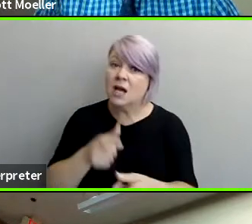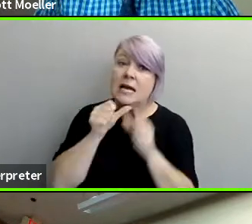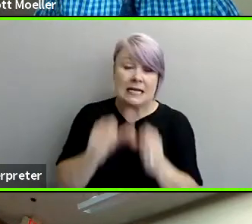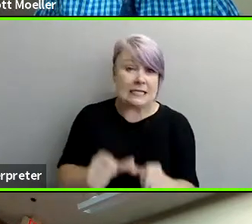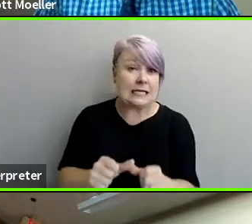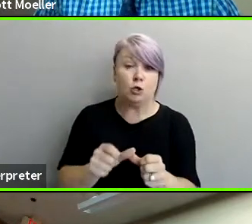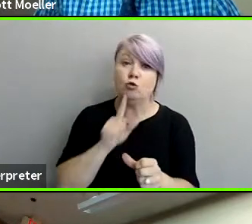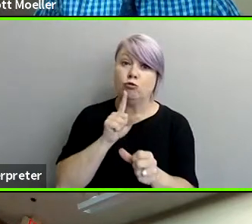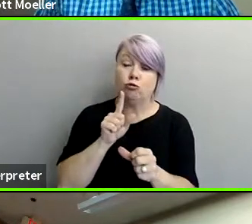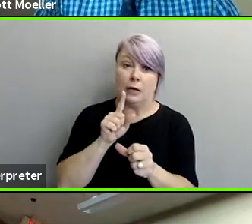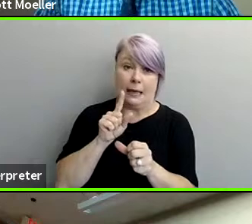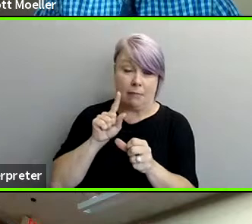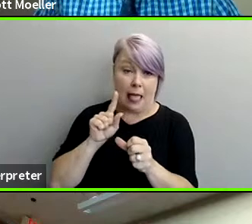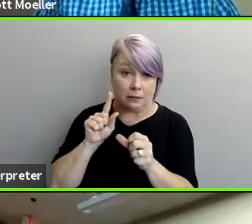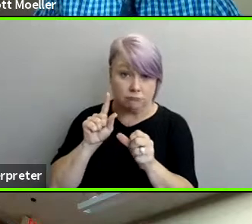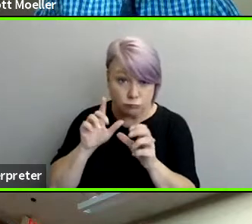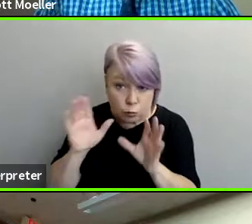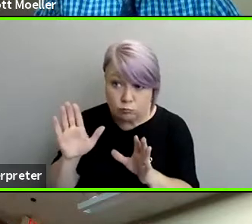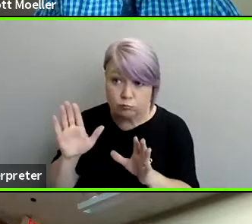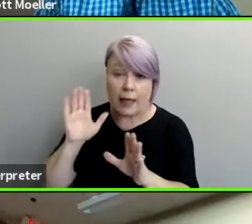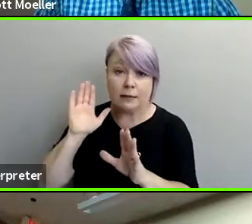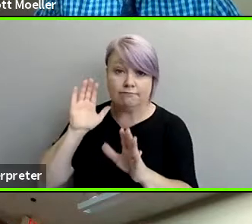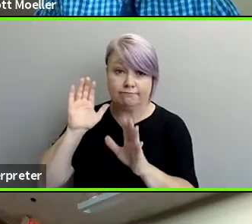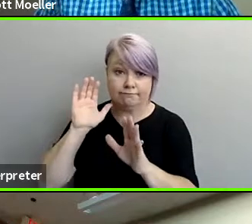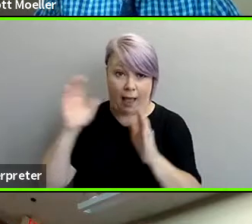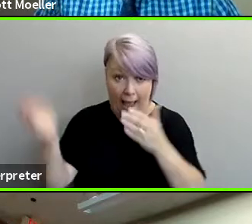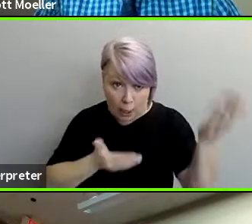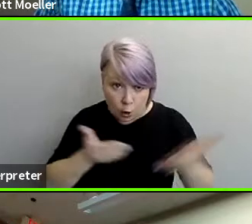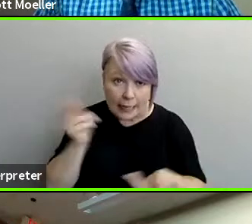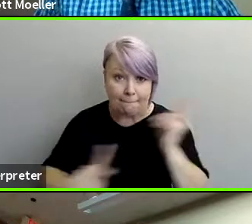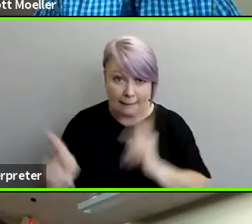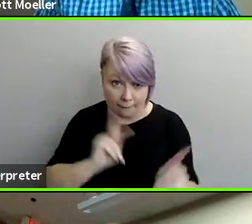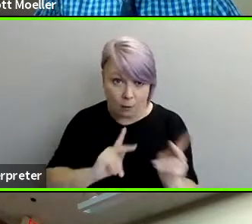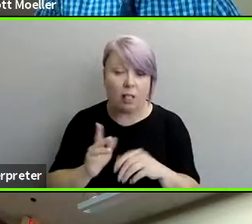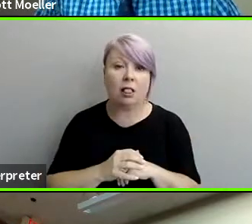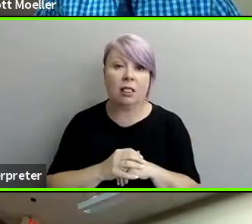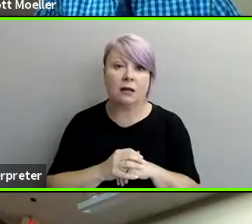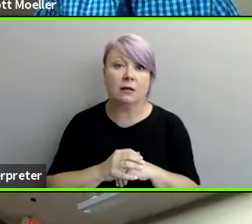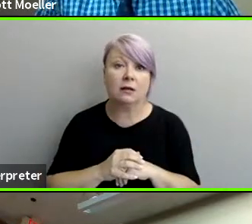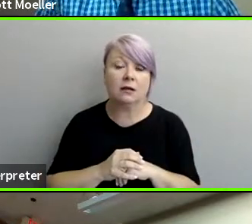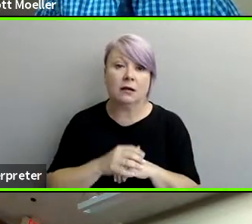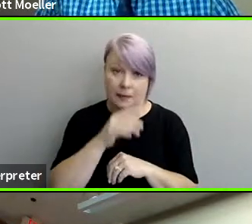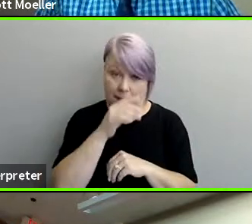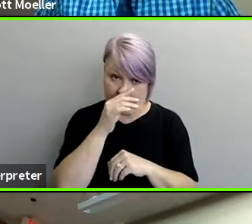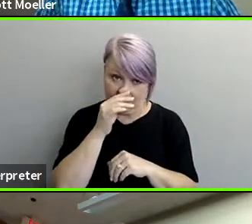supporting staff and being thoughtful in your decision-making and supporting. The largest